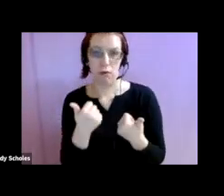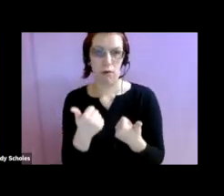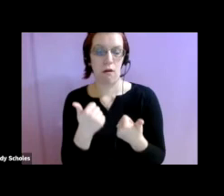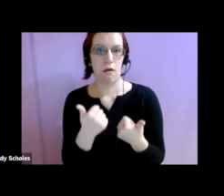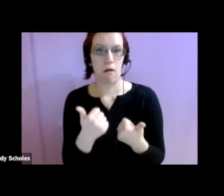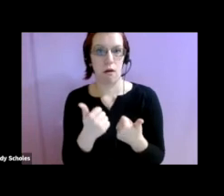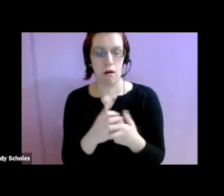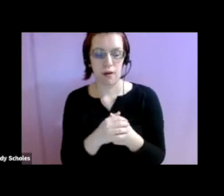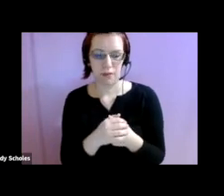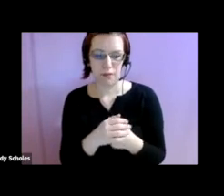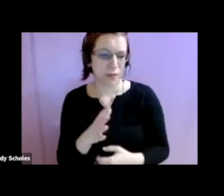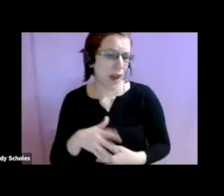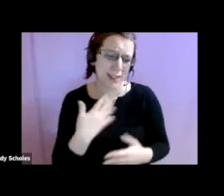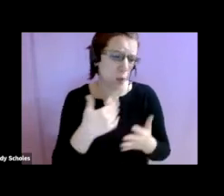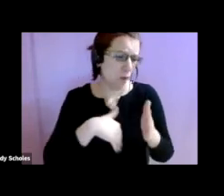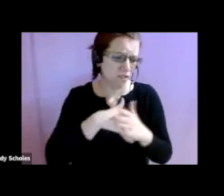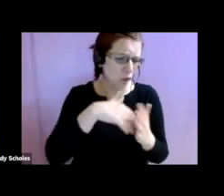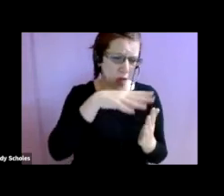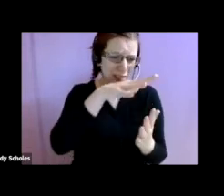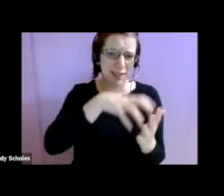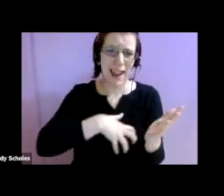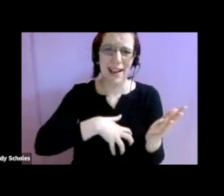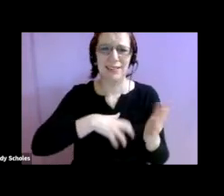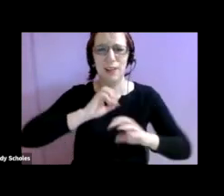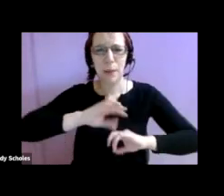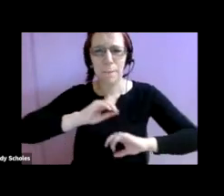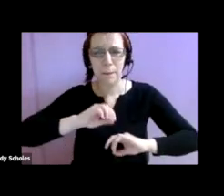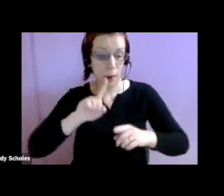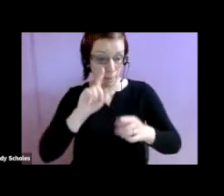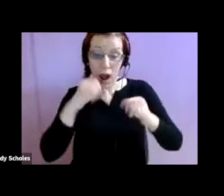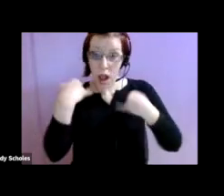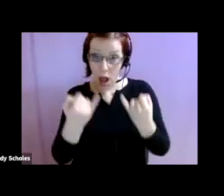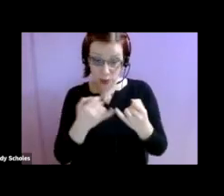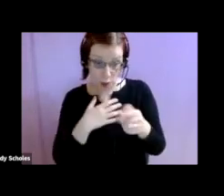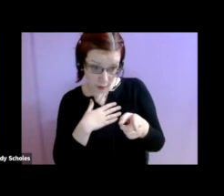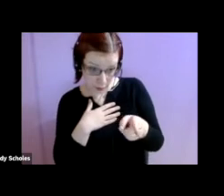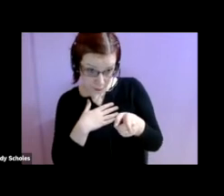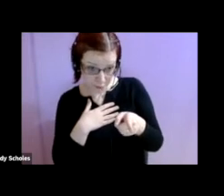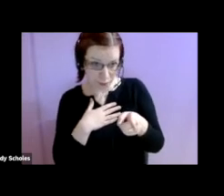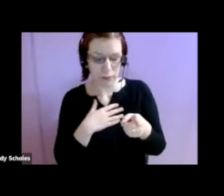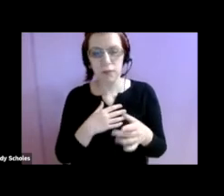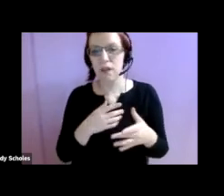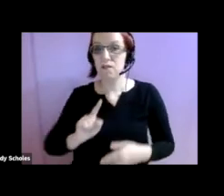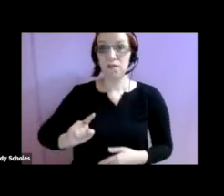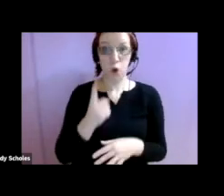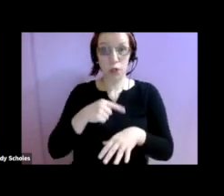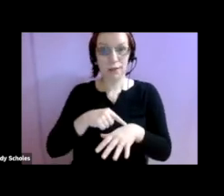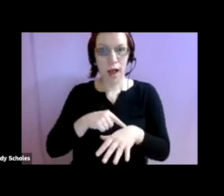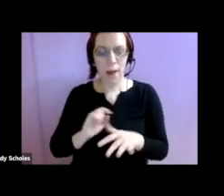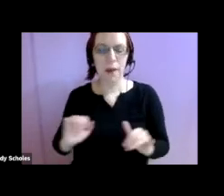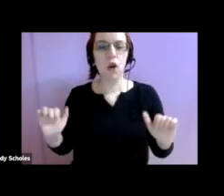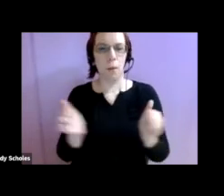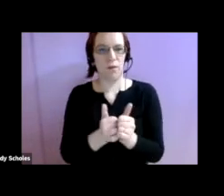Again, I won't go through the whole list here, but for the last one, we have confirmation of, for the first time, where some of the